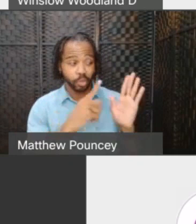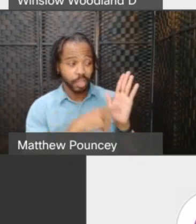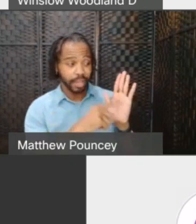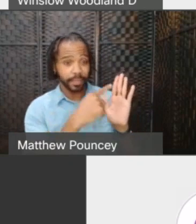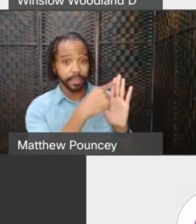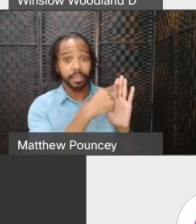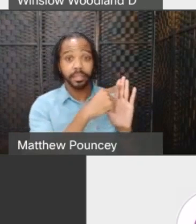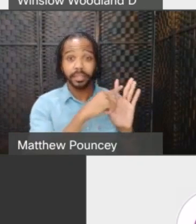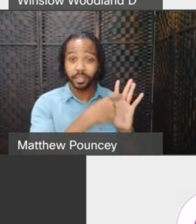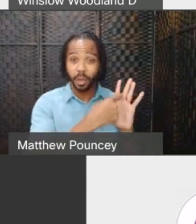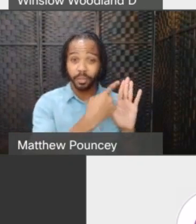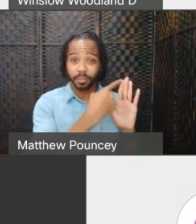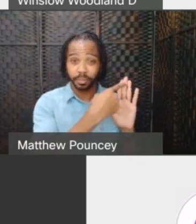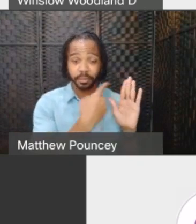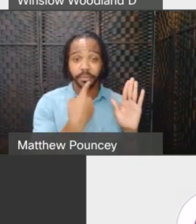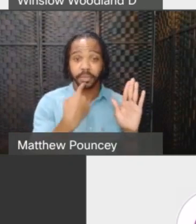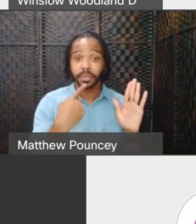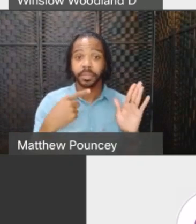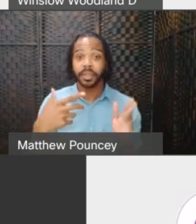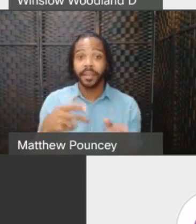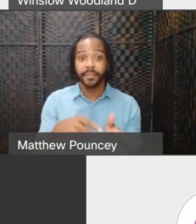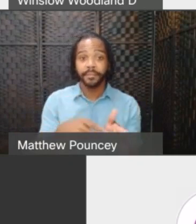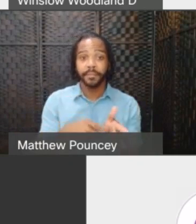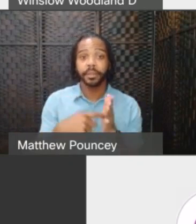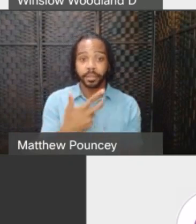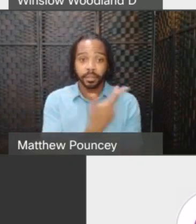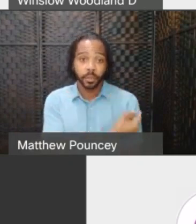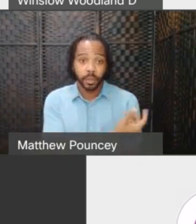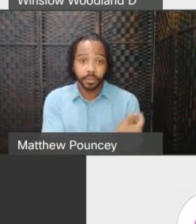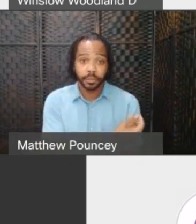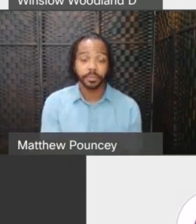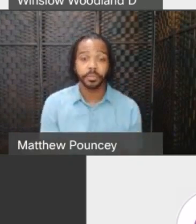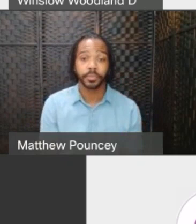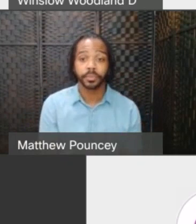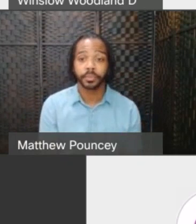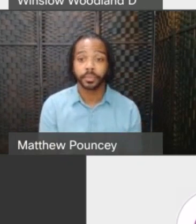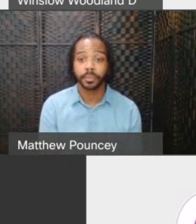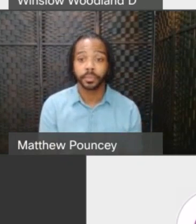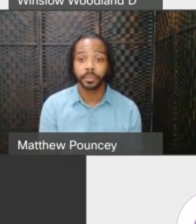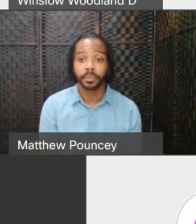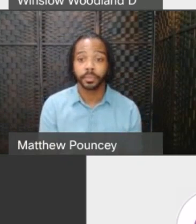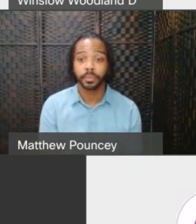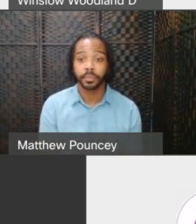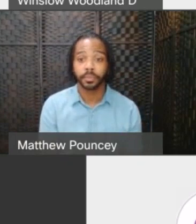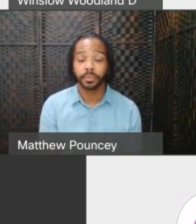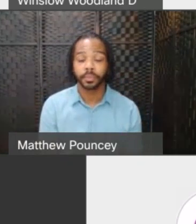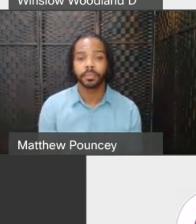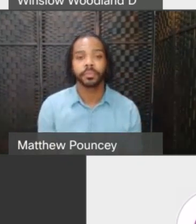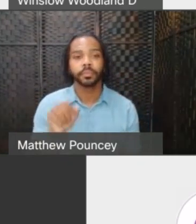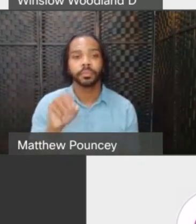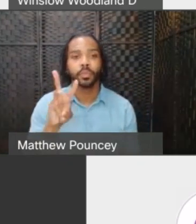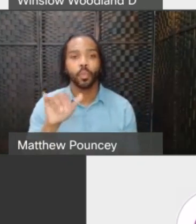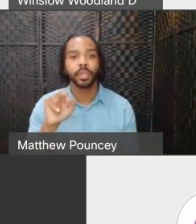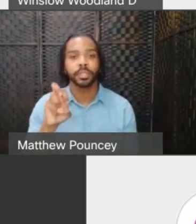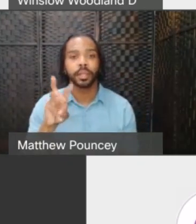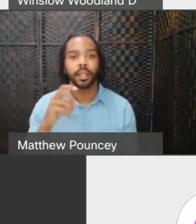vaccination requirement, And I just emailed the document